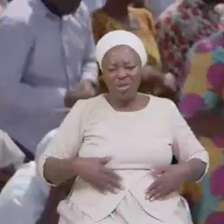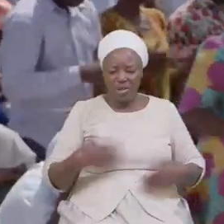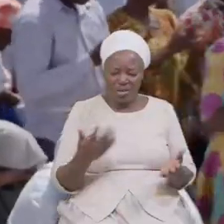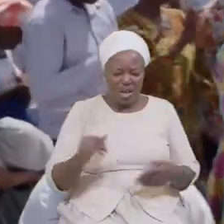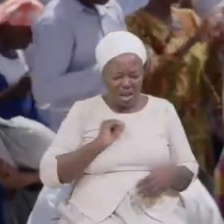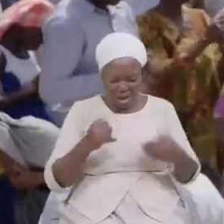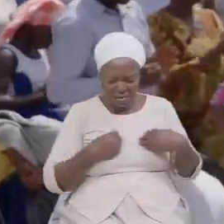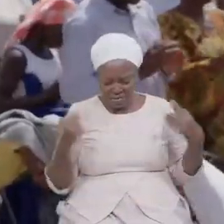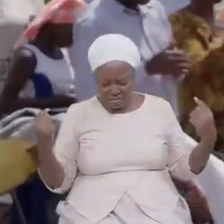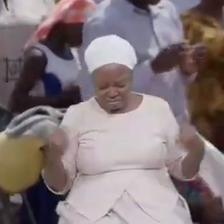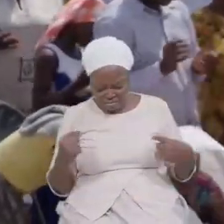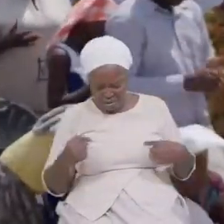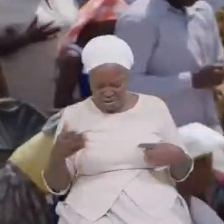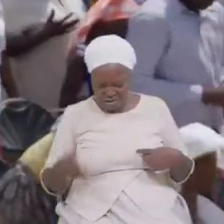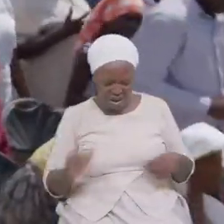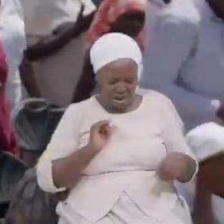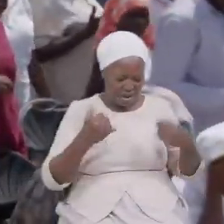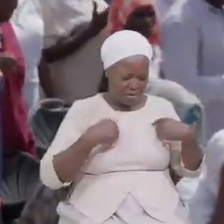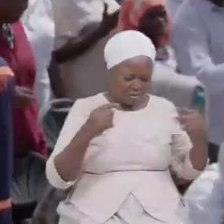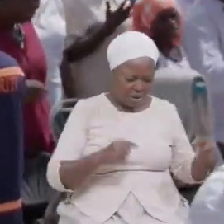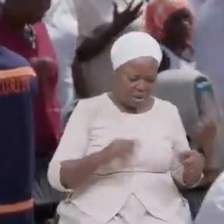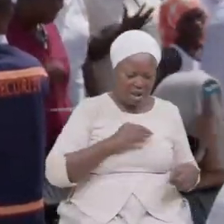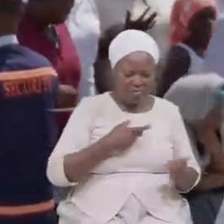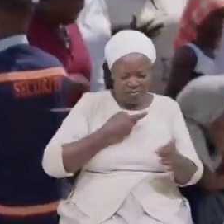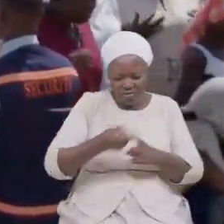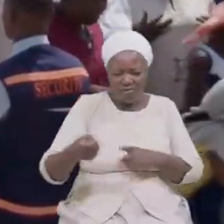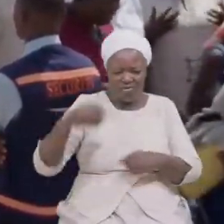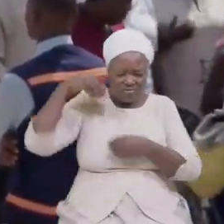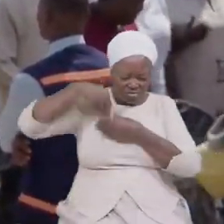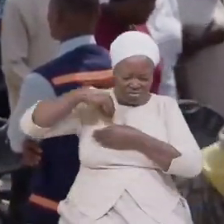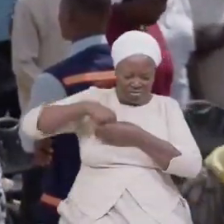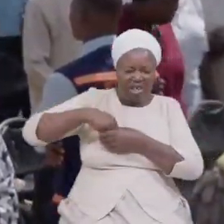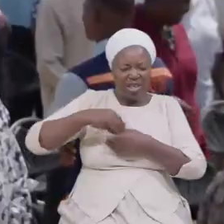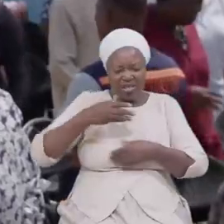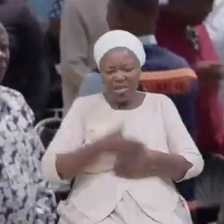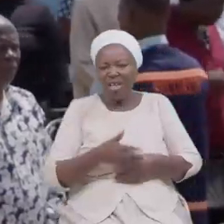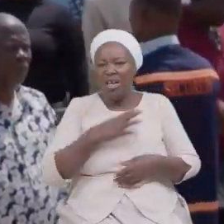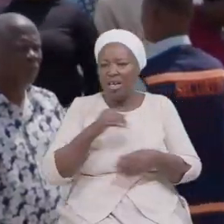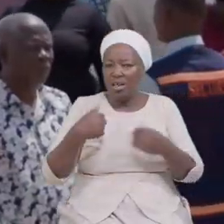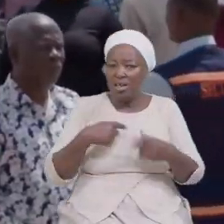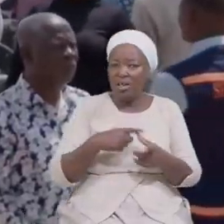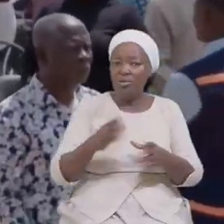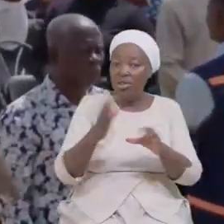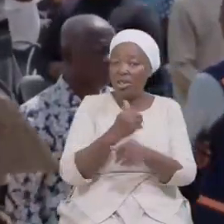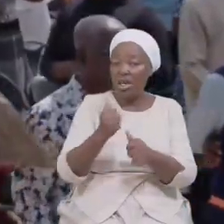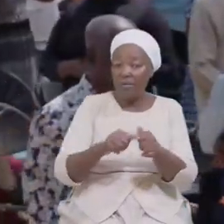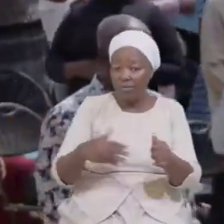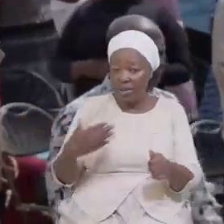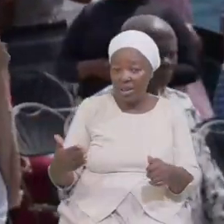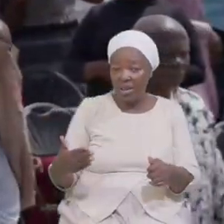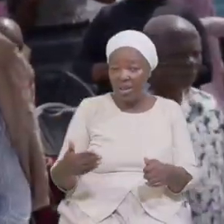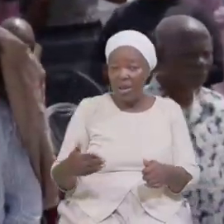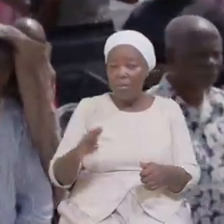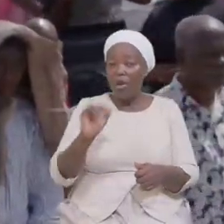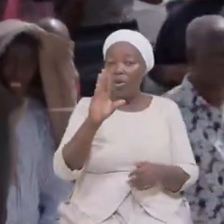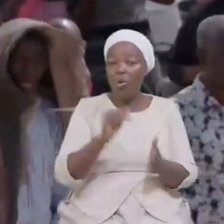there, have the injury internal over there, and you take everything by your own faith,